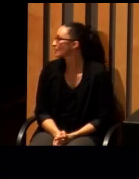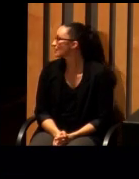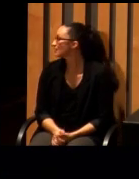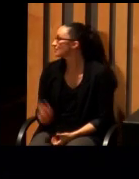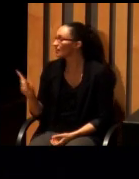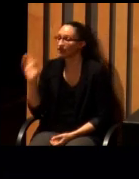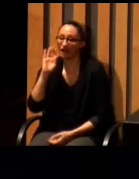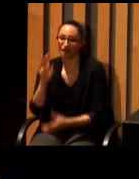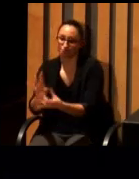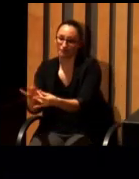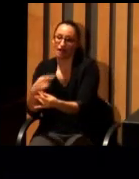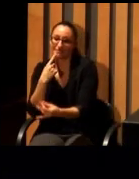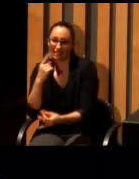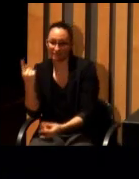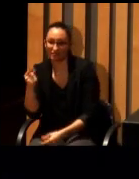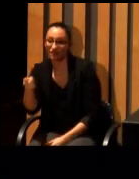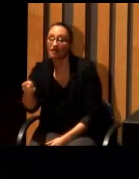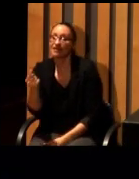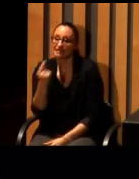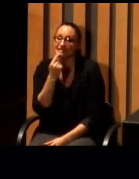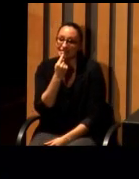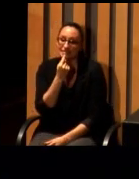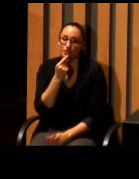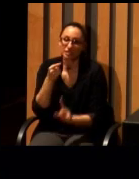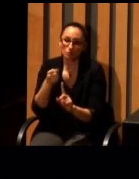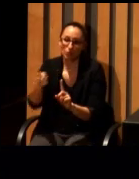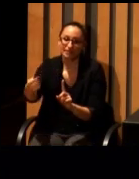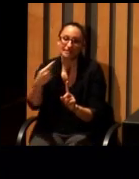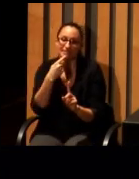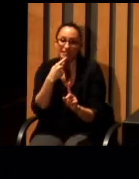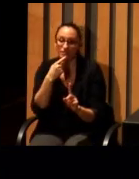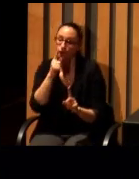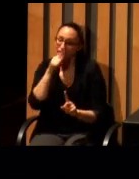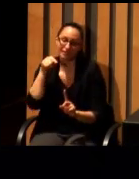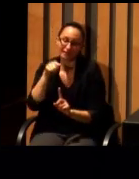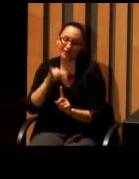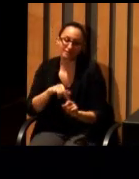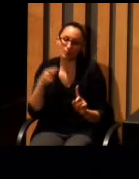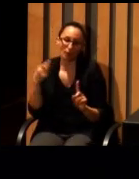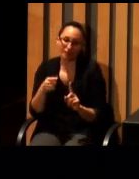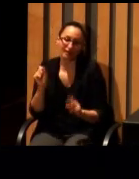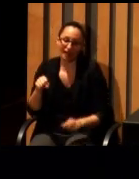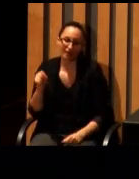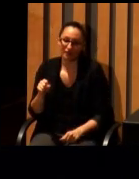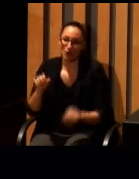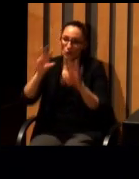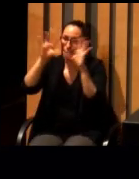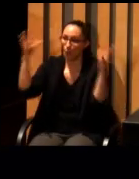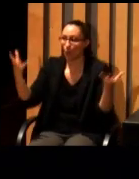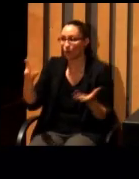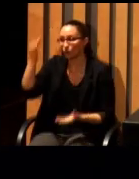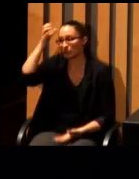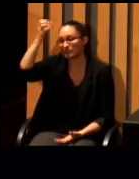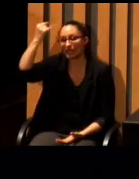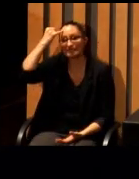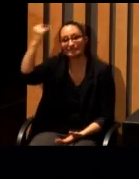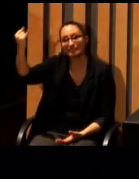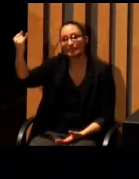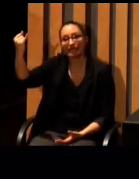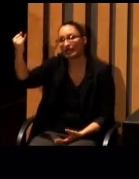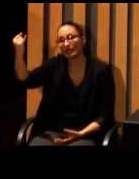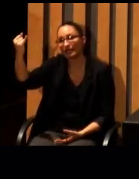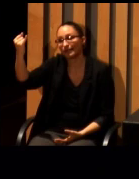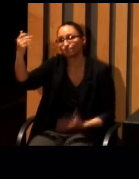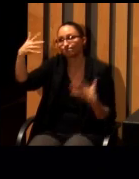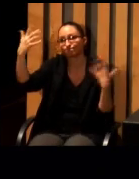I'll just say, you know, that's a serious part, because that's what this is about. I mean, it's the whole idea of